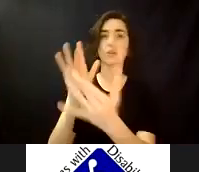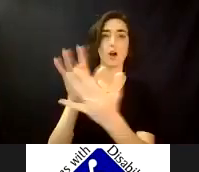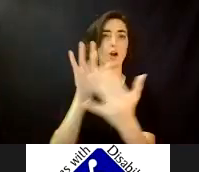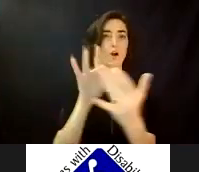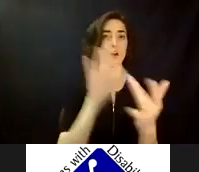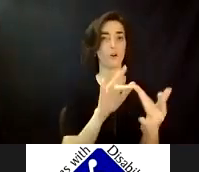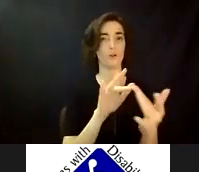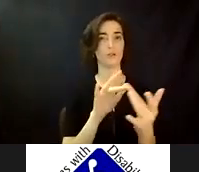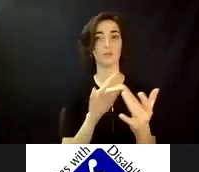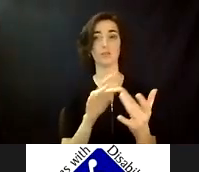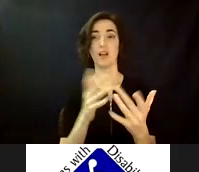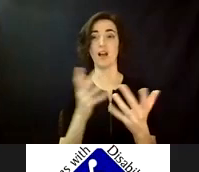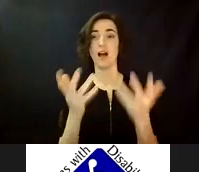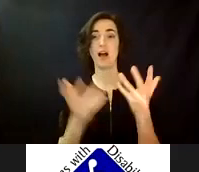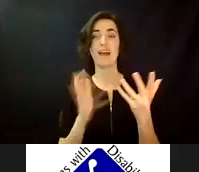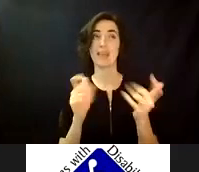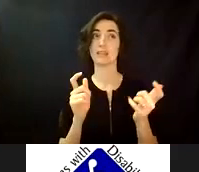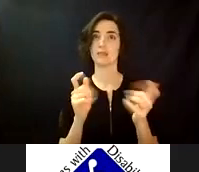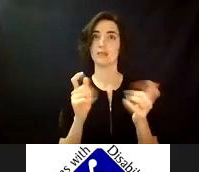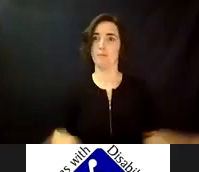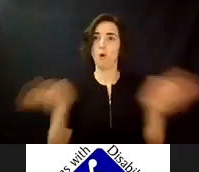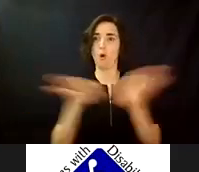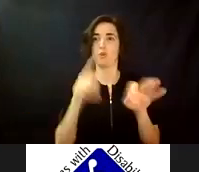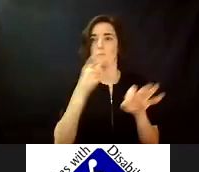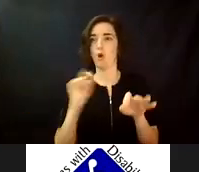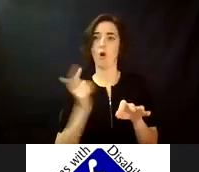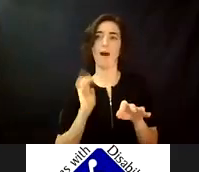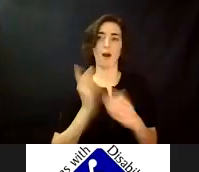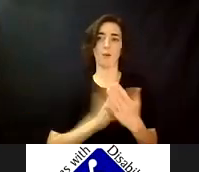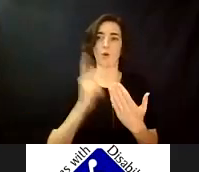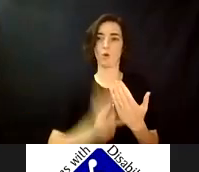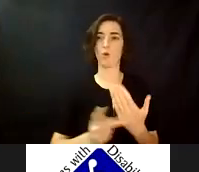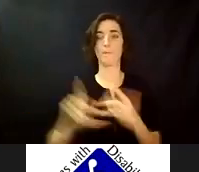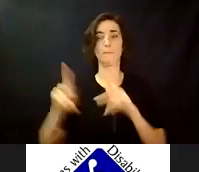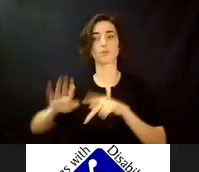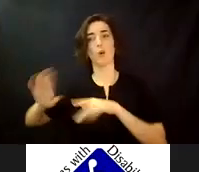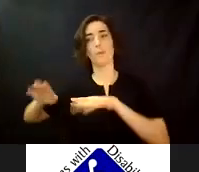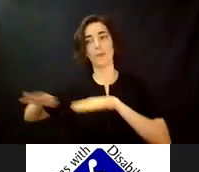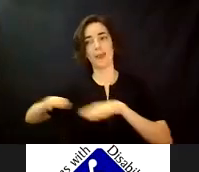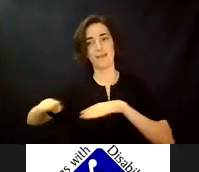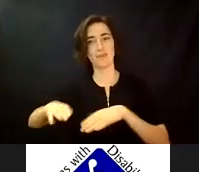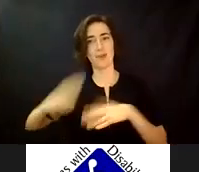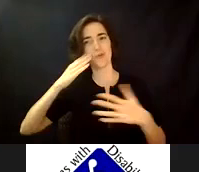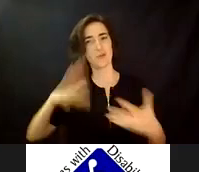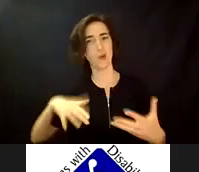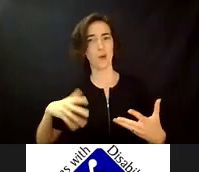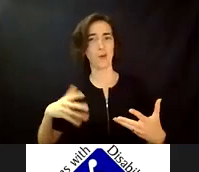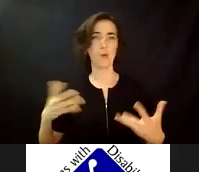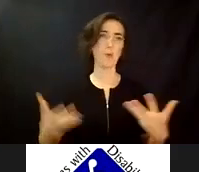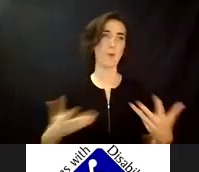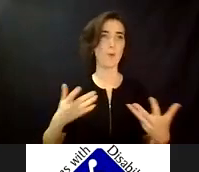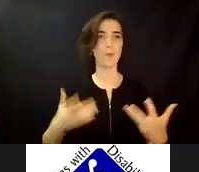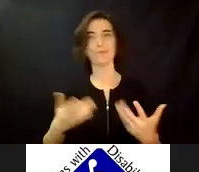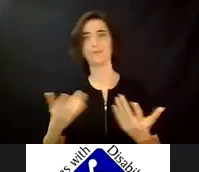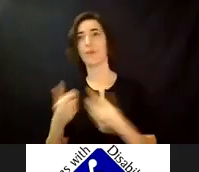big thing for, I think, all of our programs. Behavior being, you know, having to be in line with what